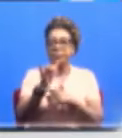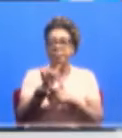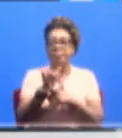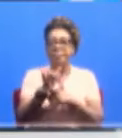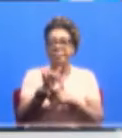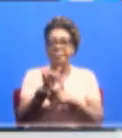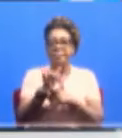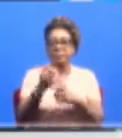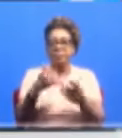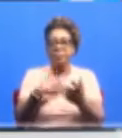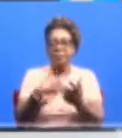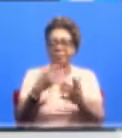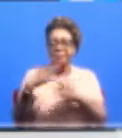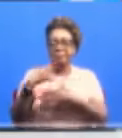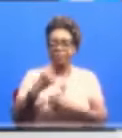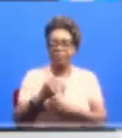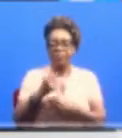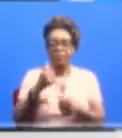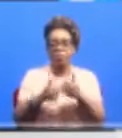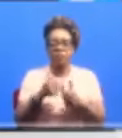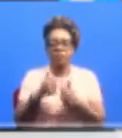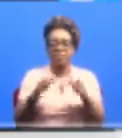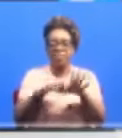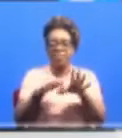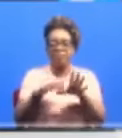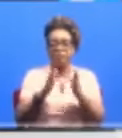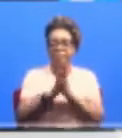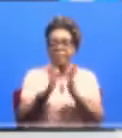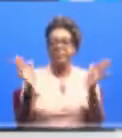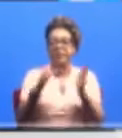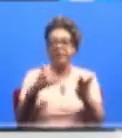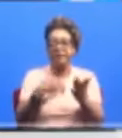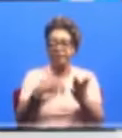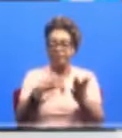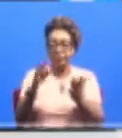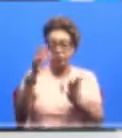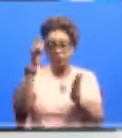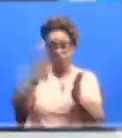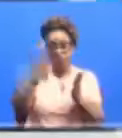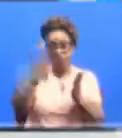derodes the confidence that the members of the public have towards the judiciary.